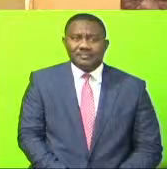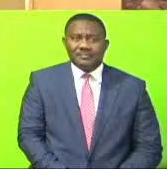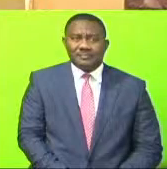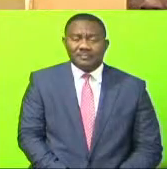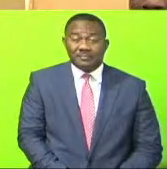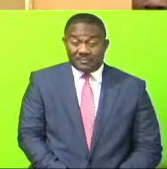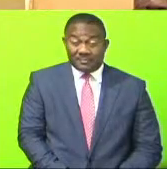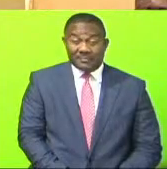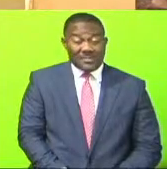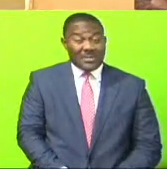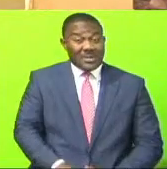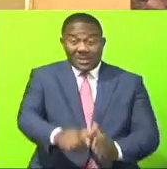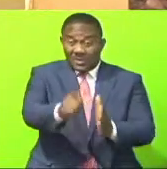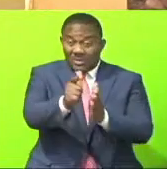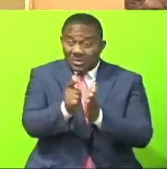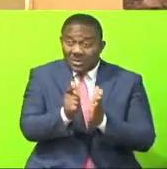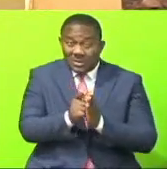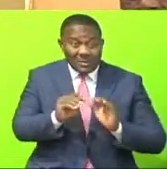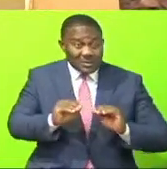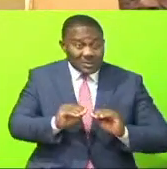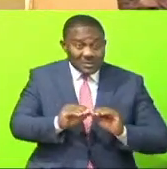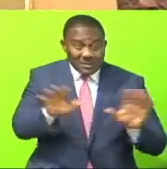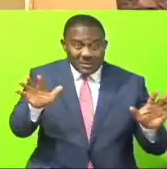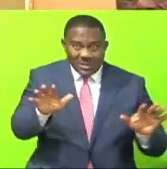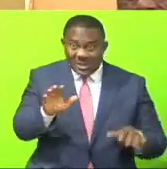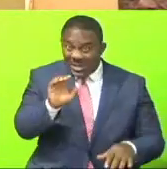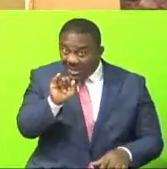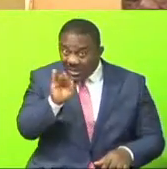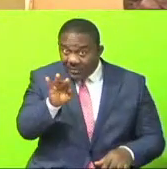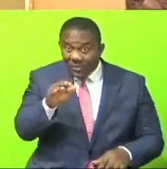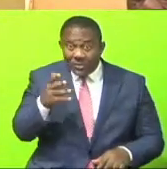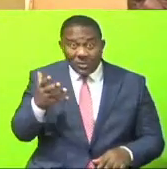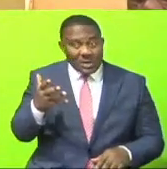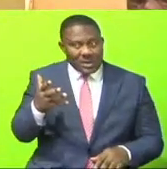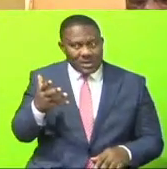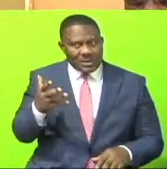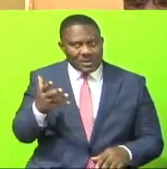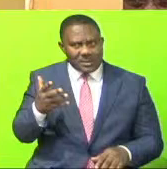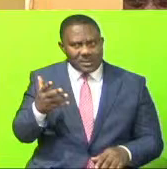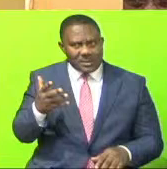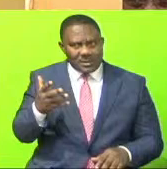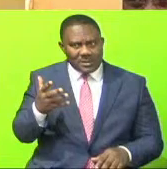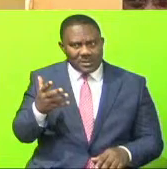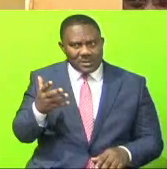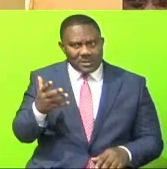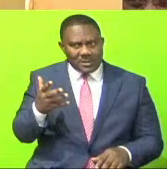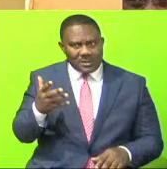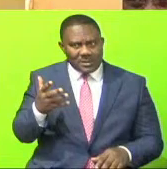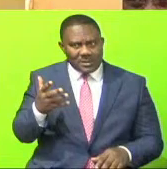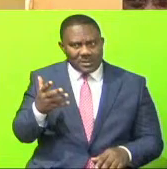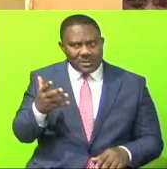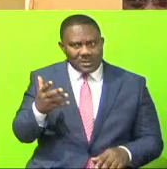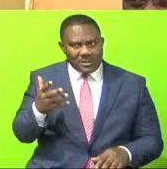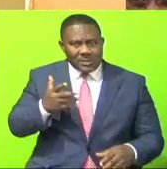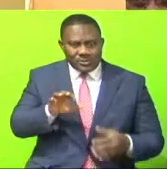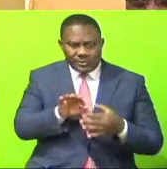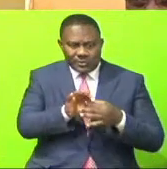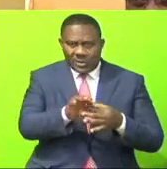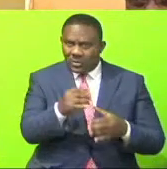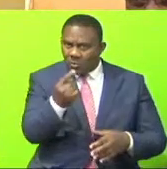Mr. Speaker, that if you are a sitting member of Parliament on the ticket of a political party, and